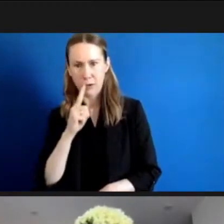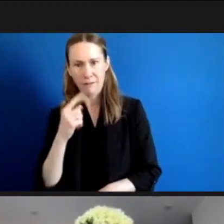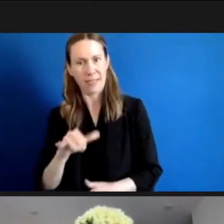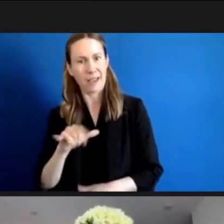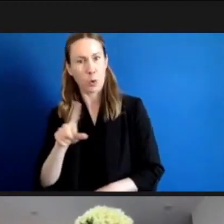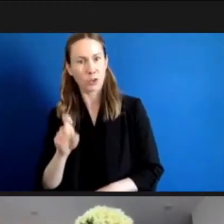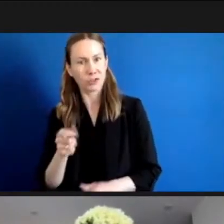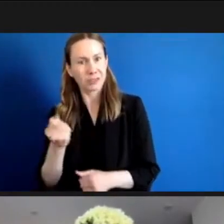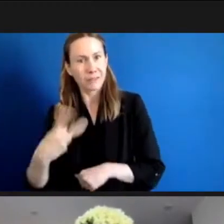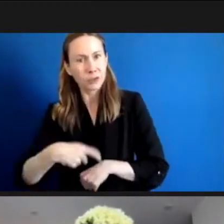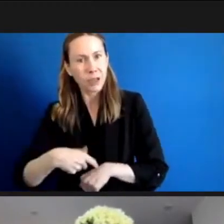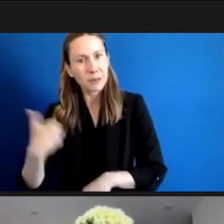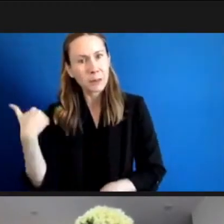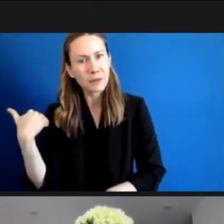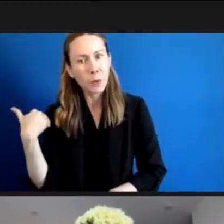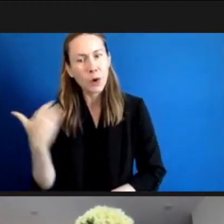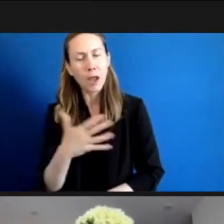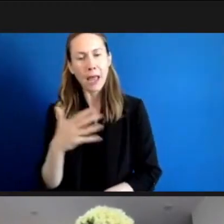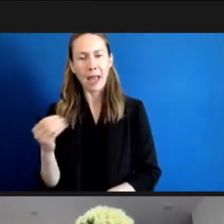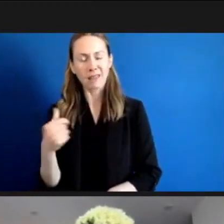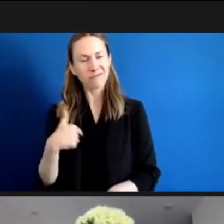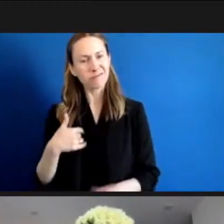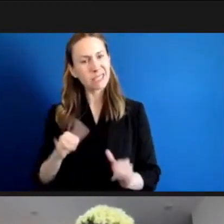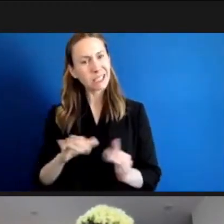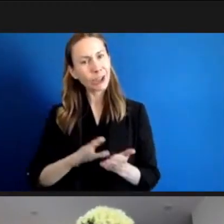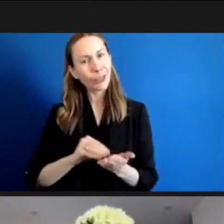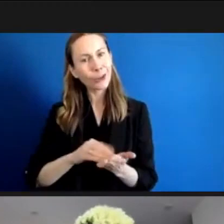I'm still learning